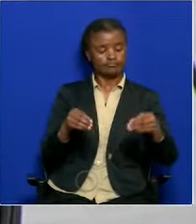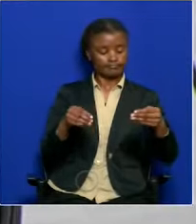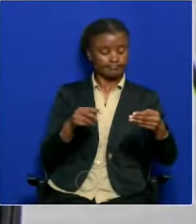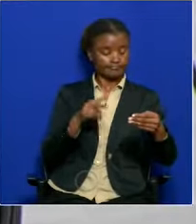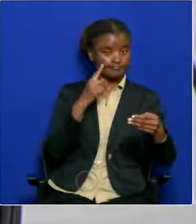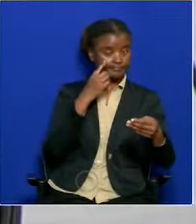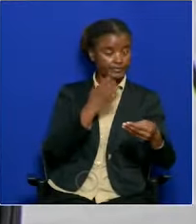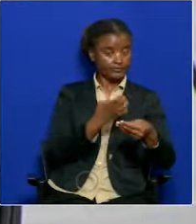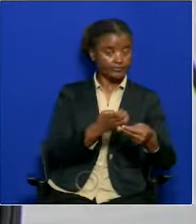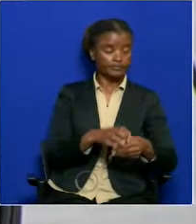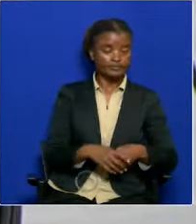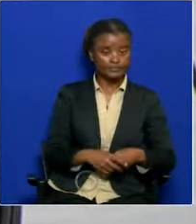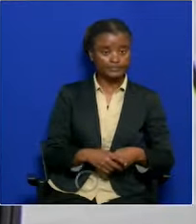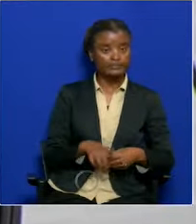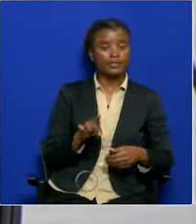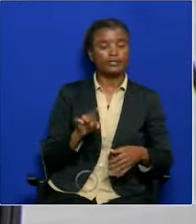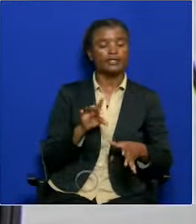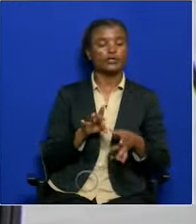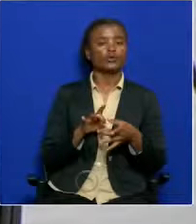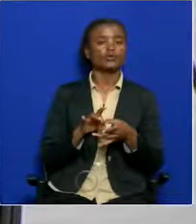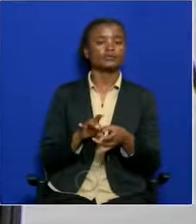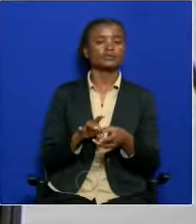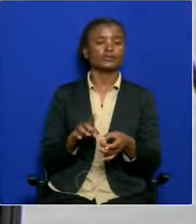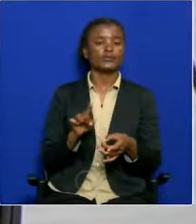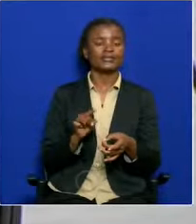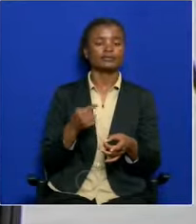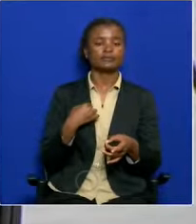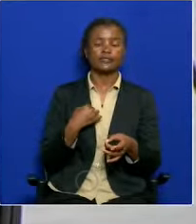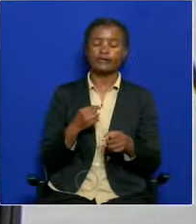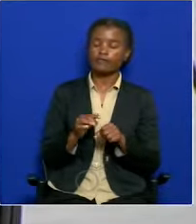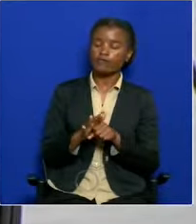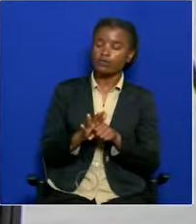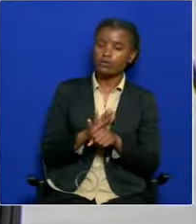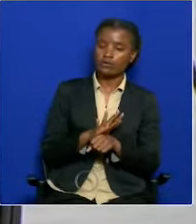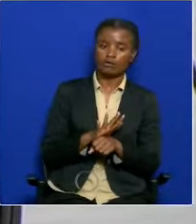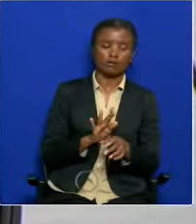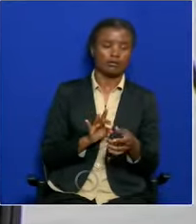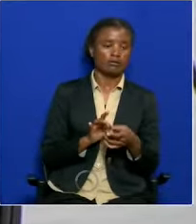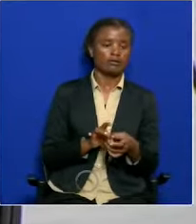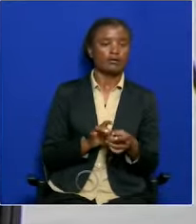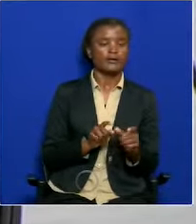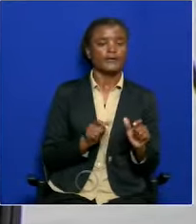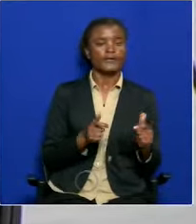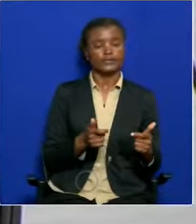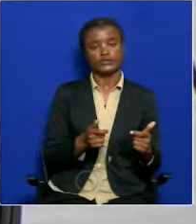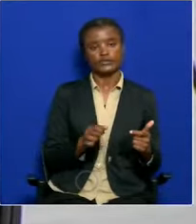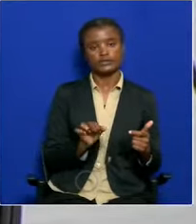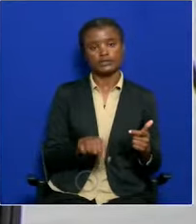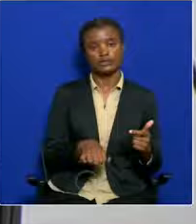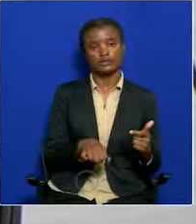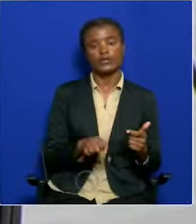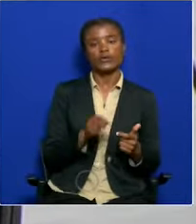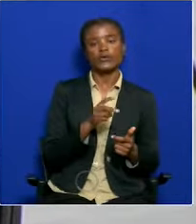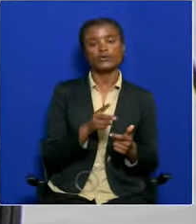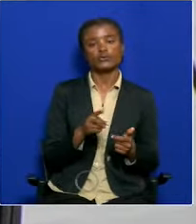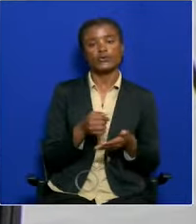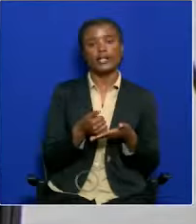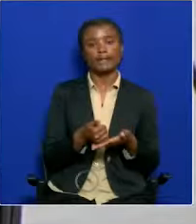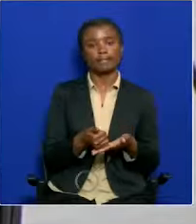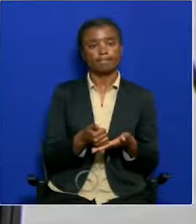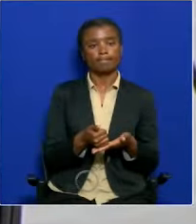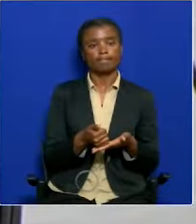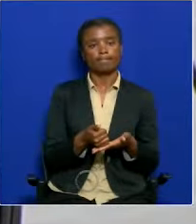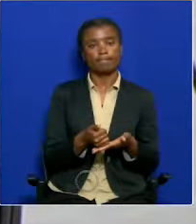committed to cooperating fully with the Commission and to assisting it